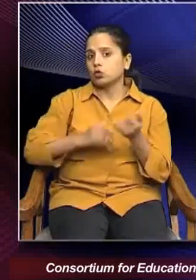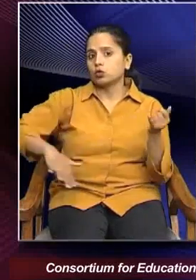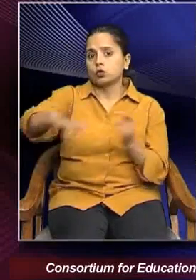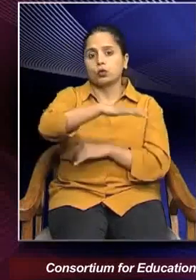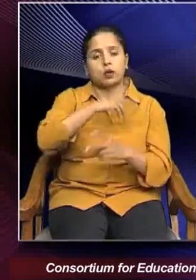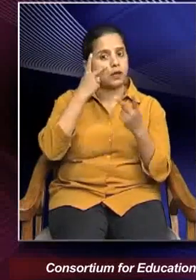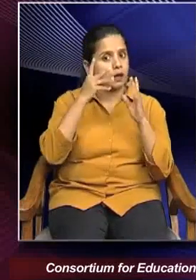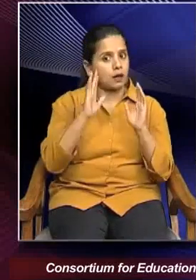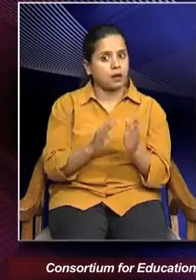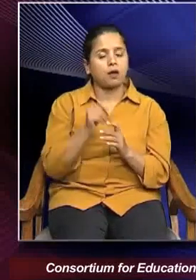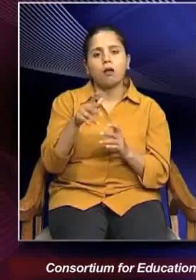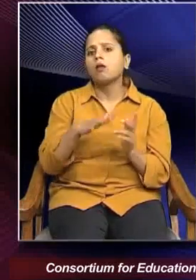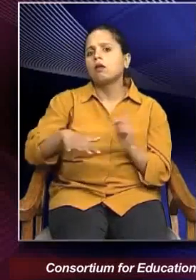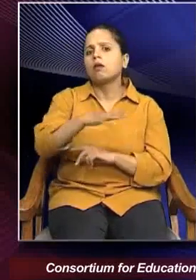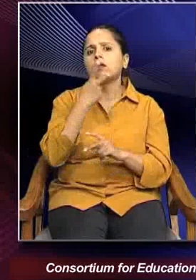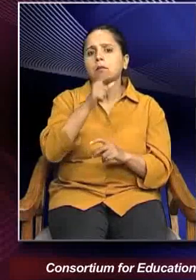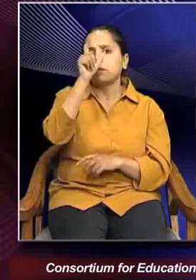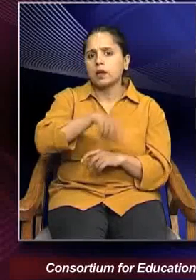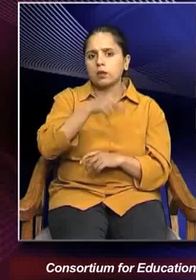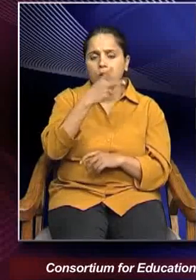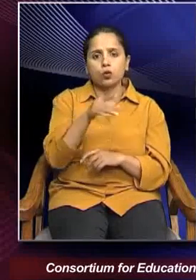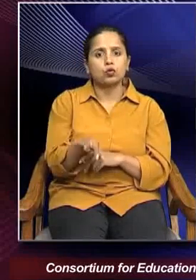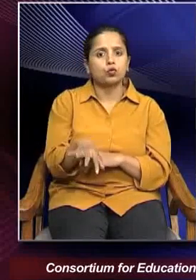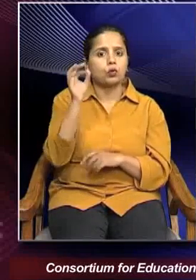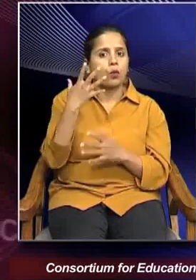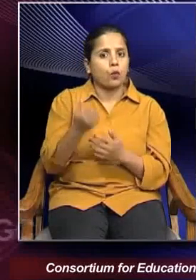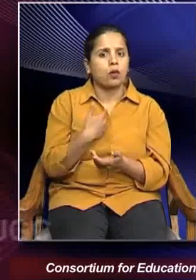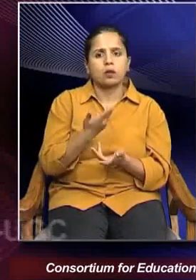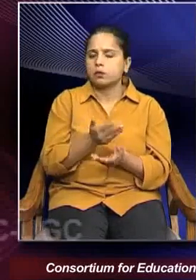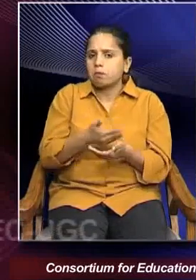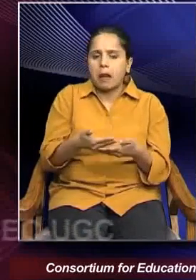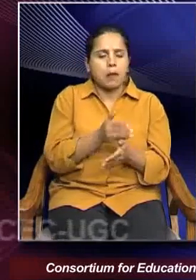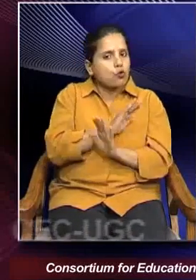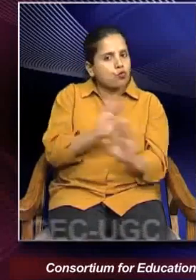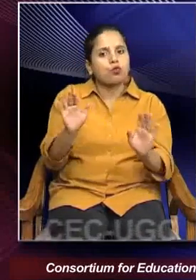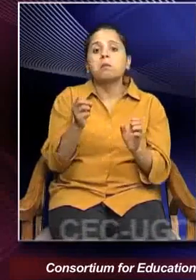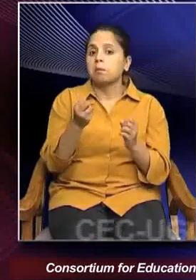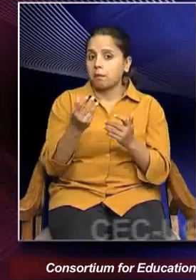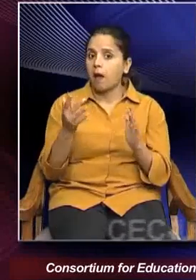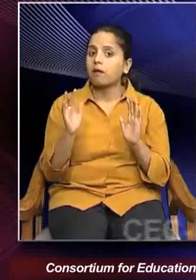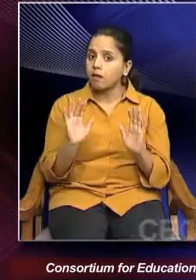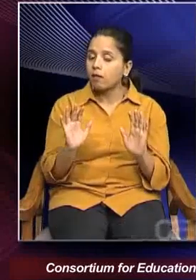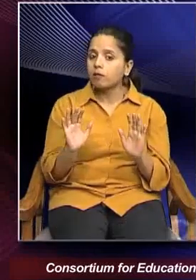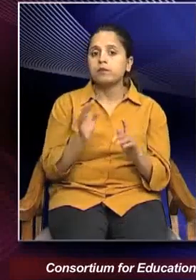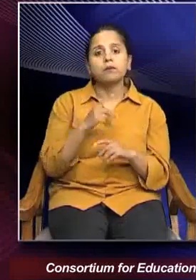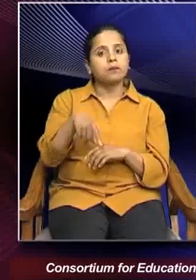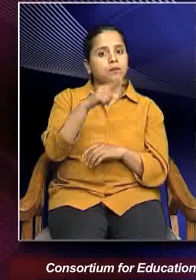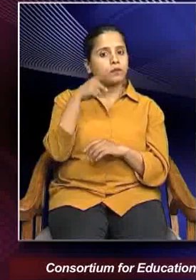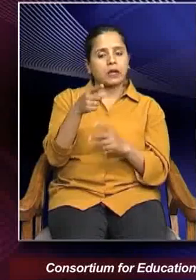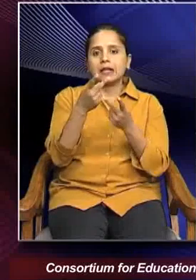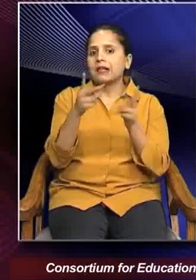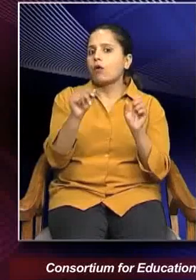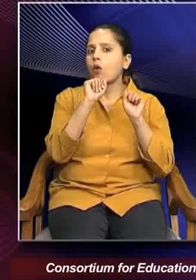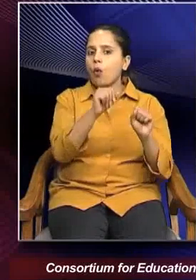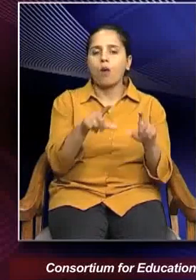witnessing a scenario where people are even choosing not to have a baby at all. So these are, are different forms